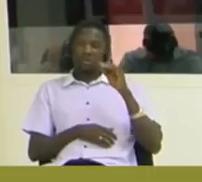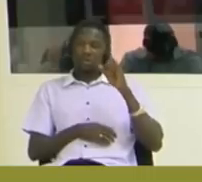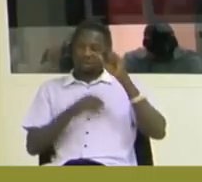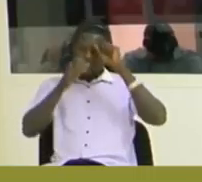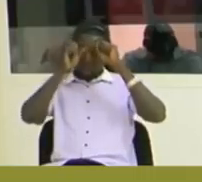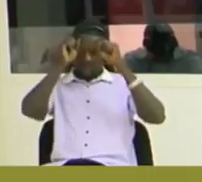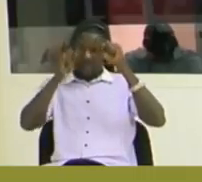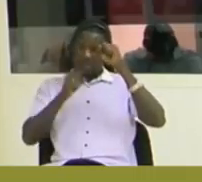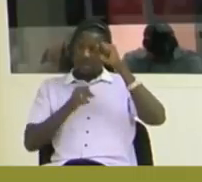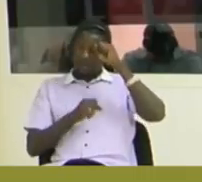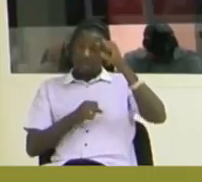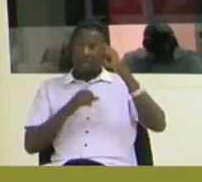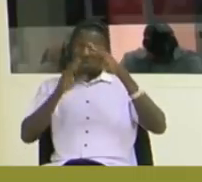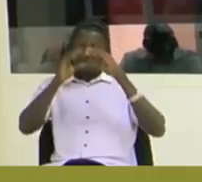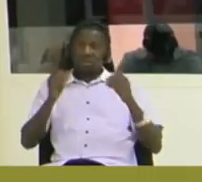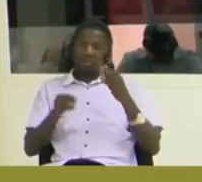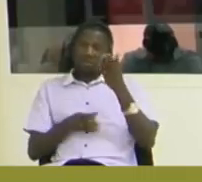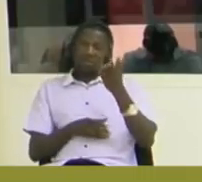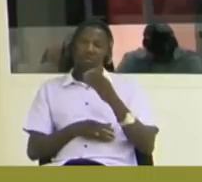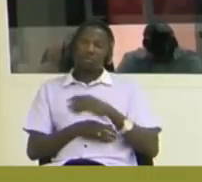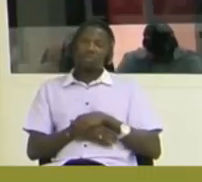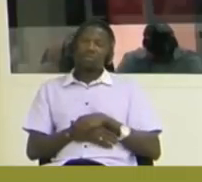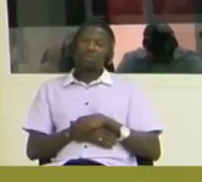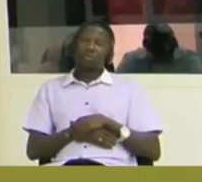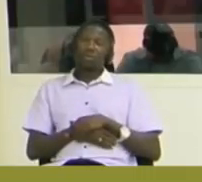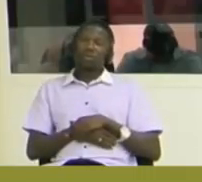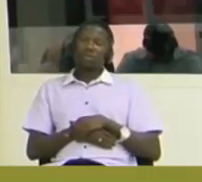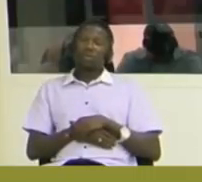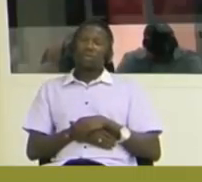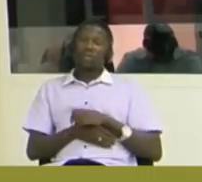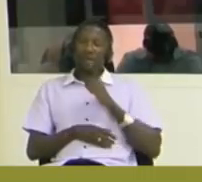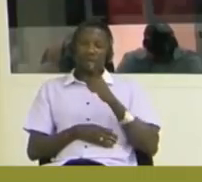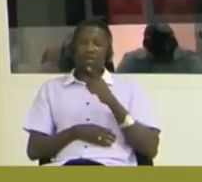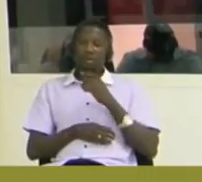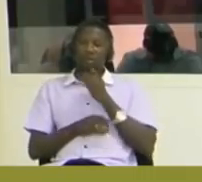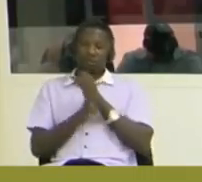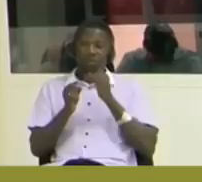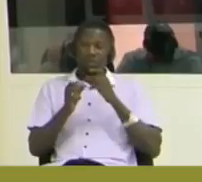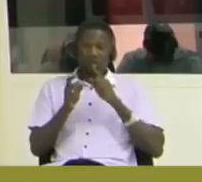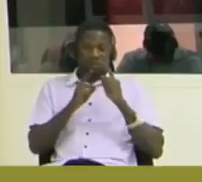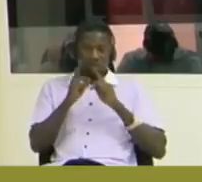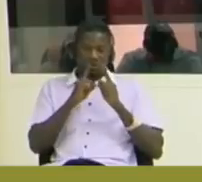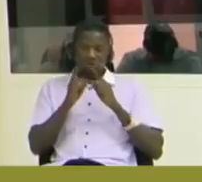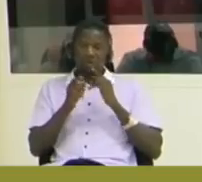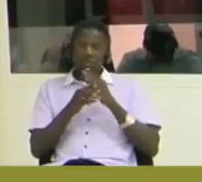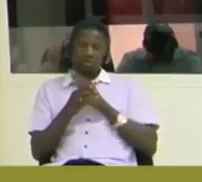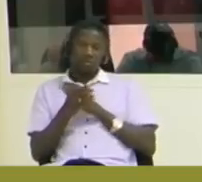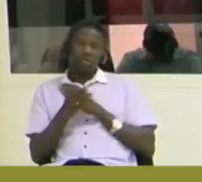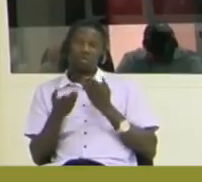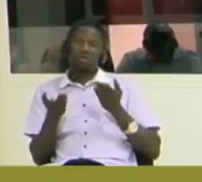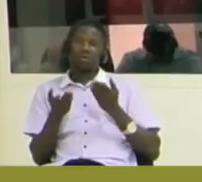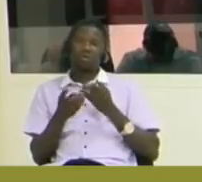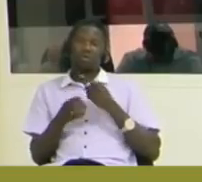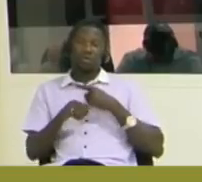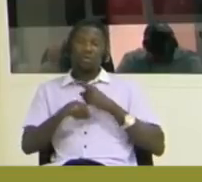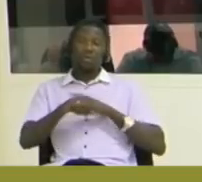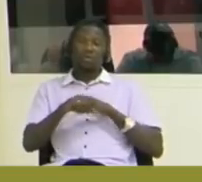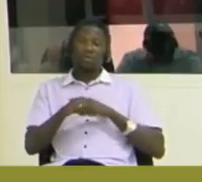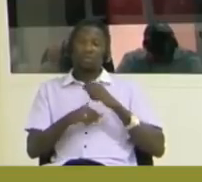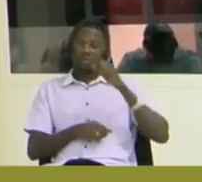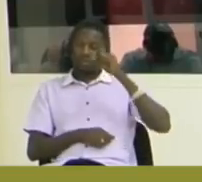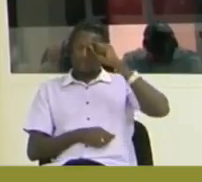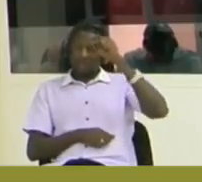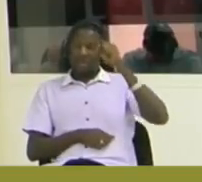and this issue was discussed. It had been discussed prior. Now, during the